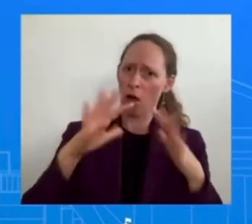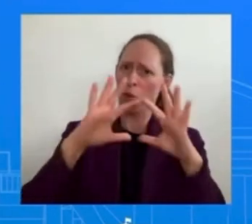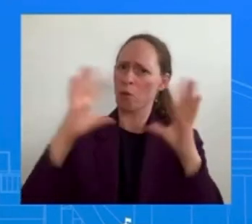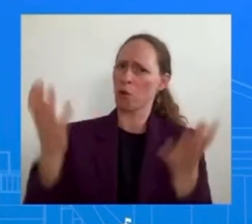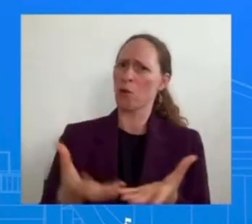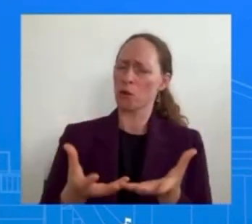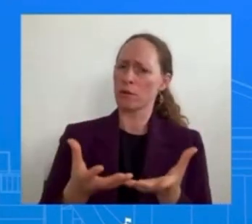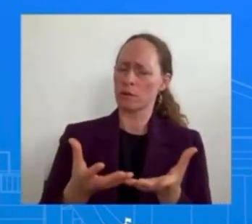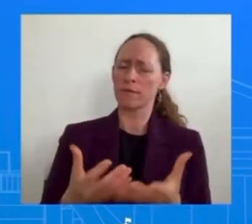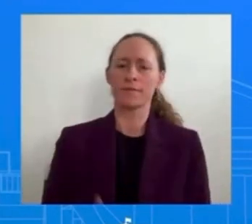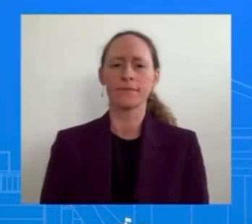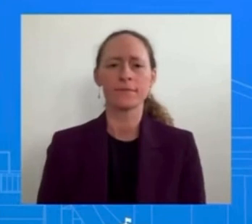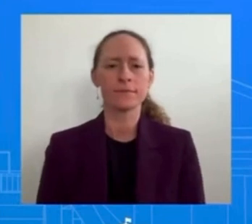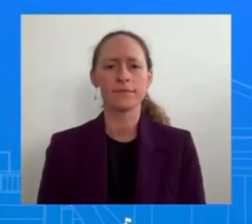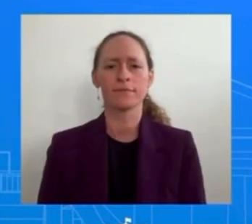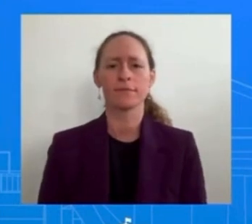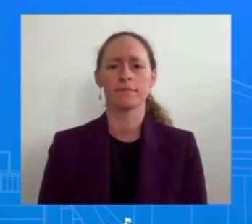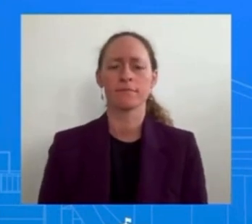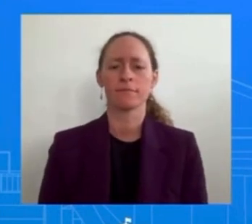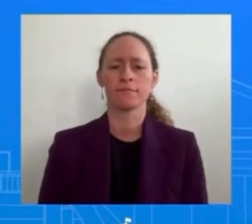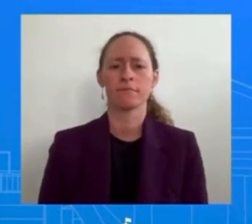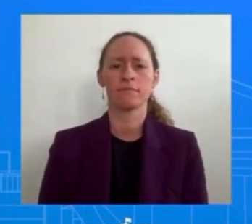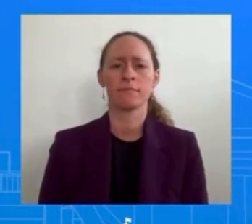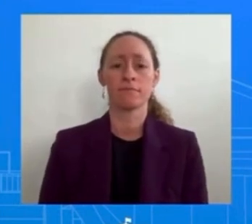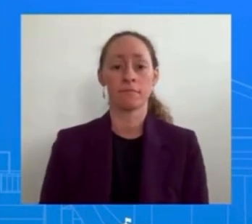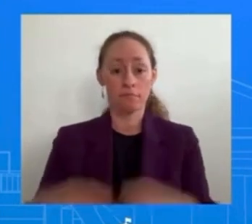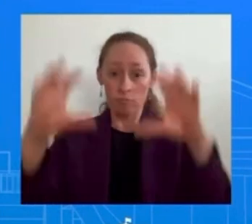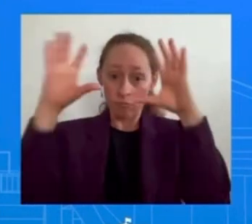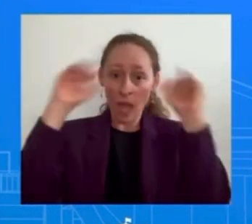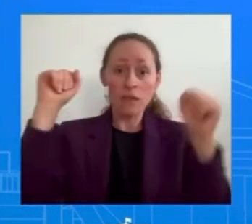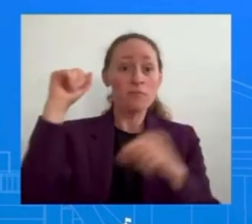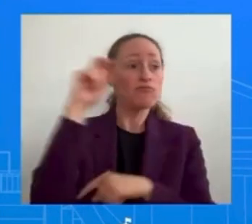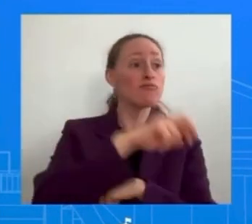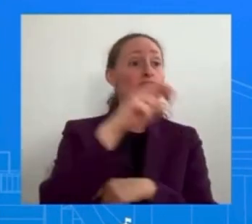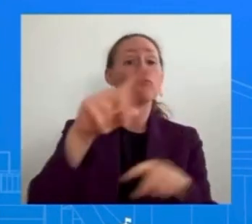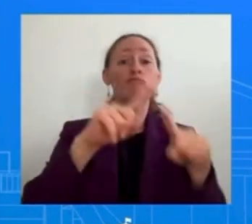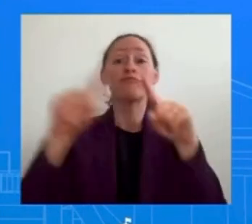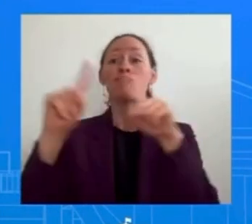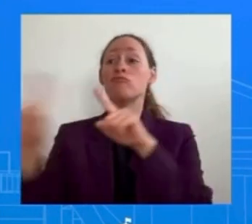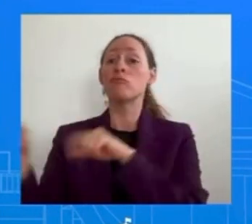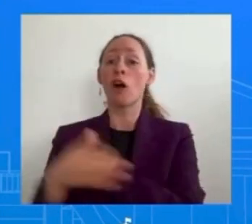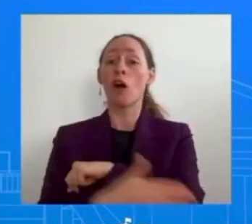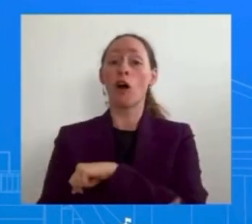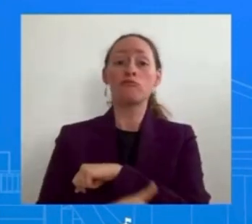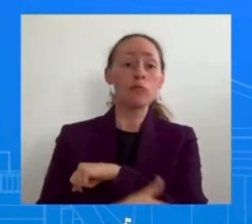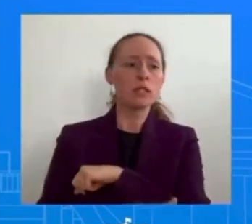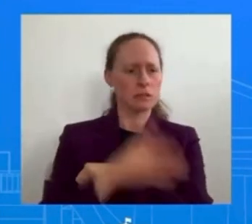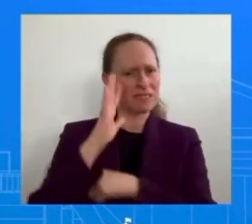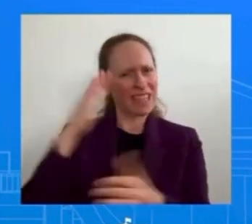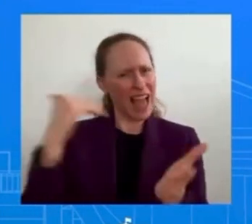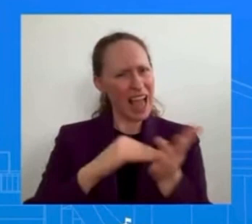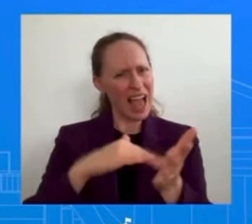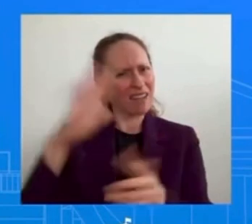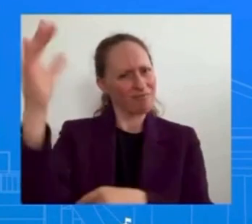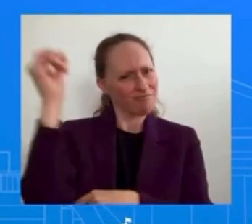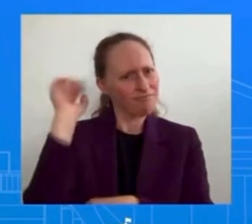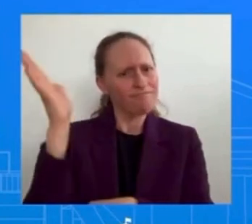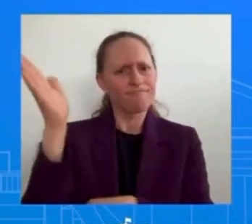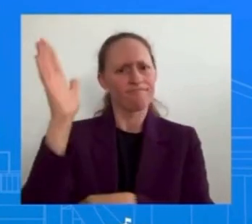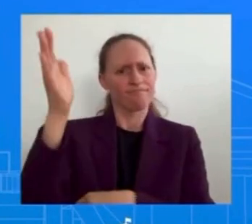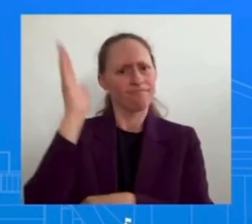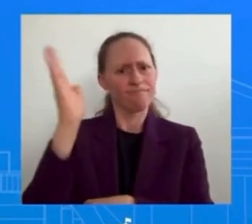a country and talking to a head of state. And we'll continue to reaffirm and protect this fundamental rights enshrined in the